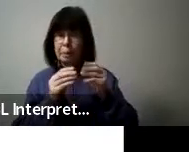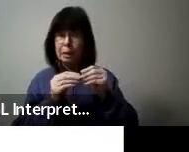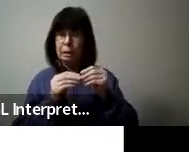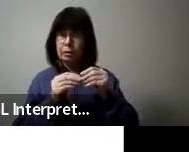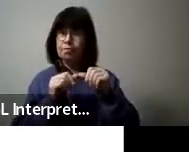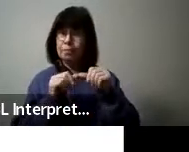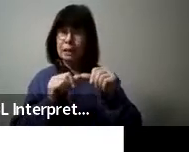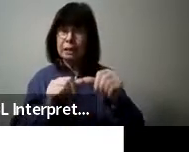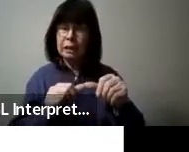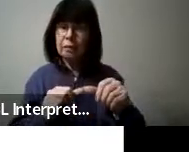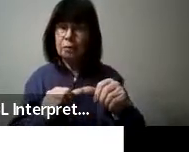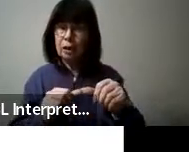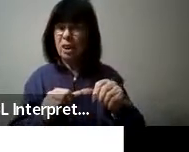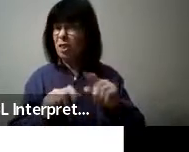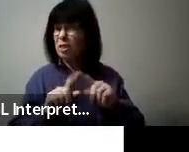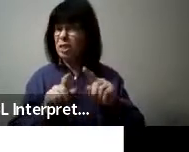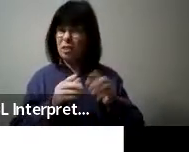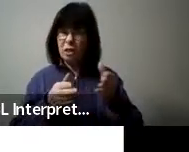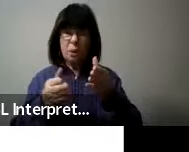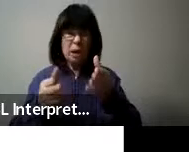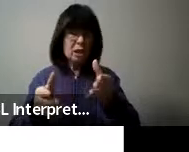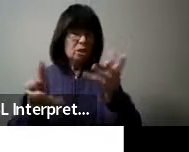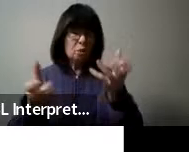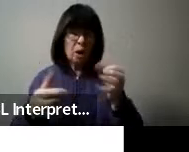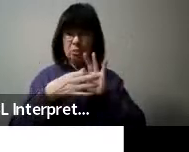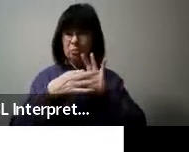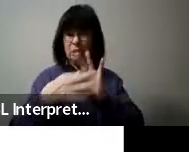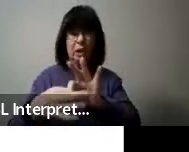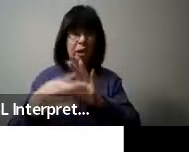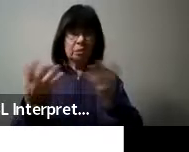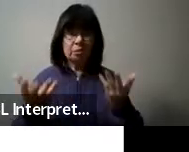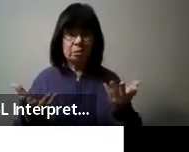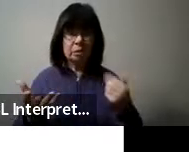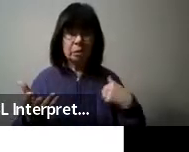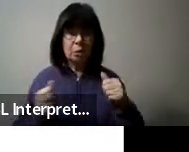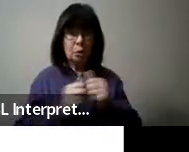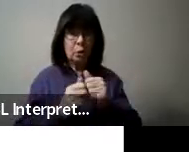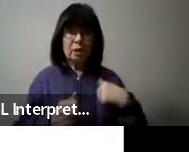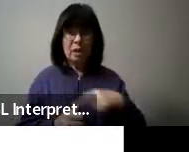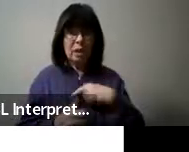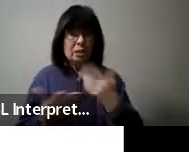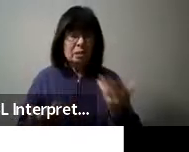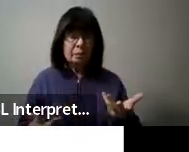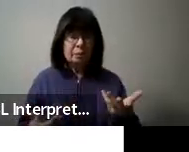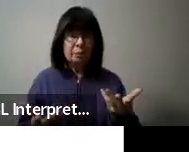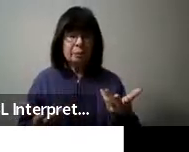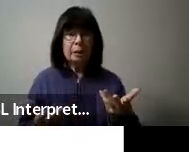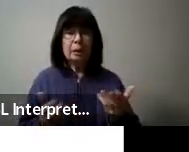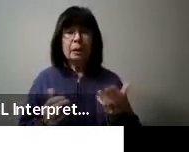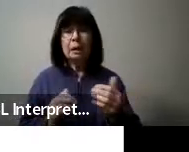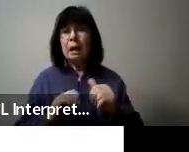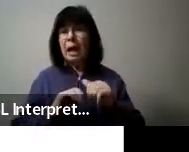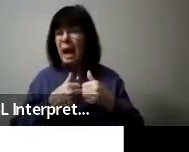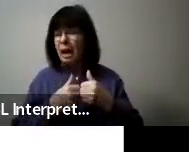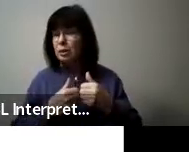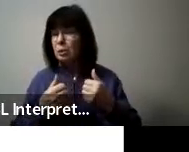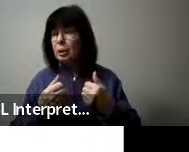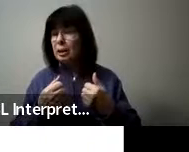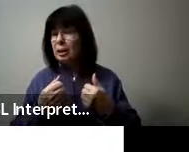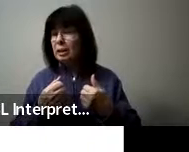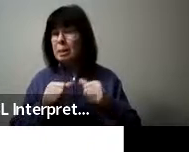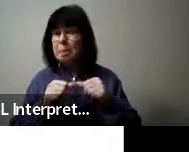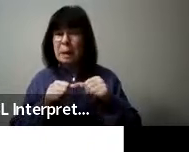Are there other ways you want to stay connected with us? How do we leverage and support and maintain